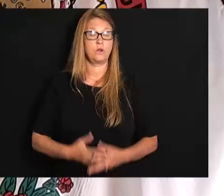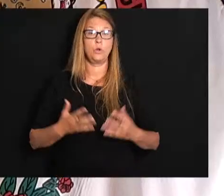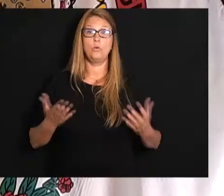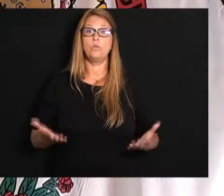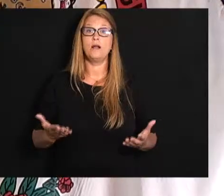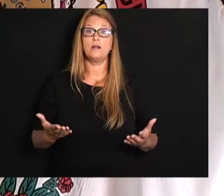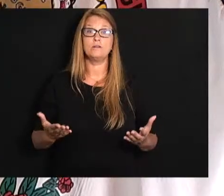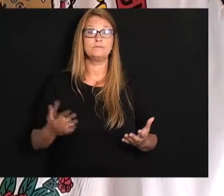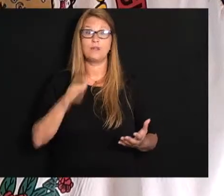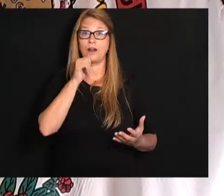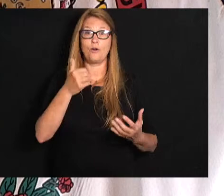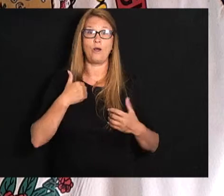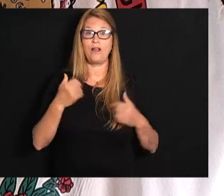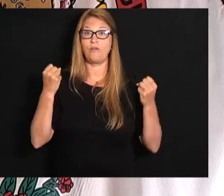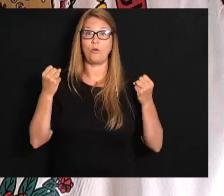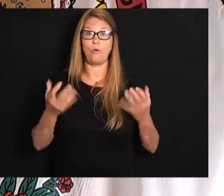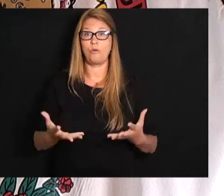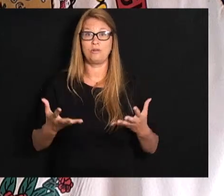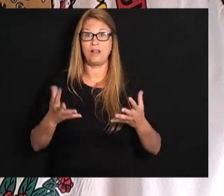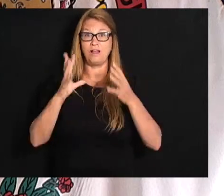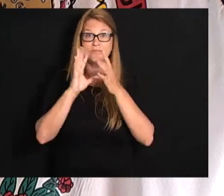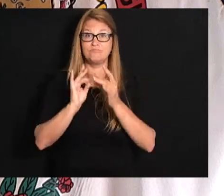I don't have a whole lot, except